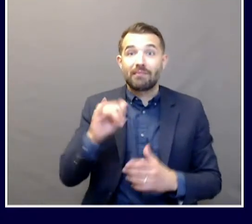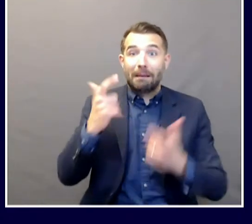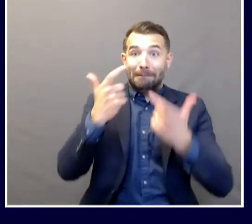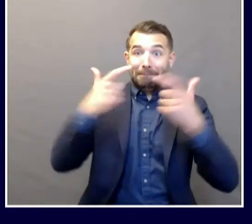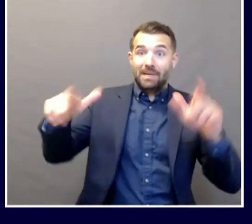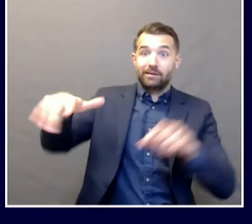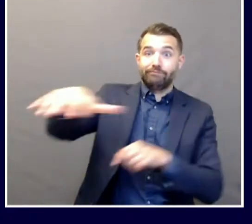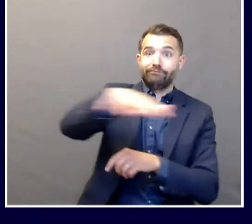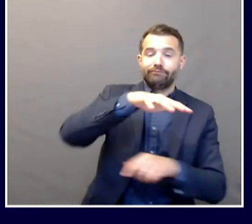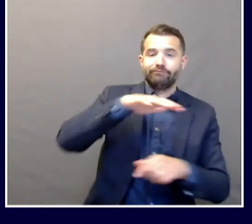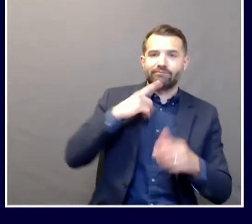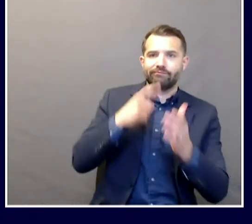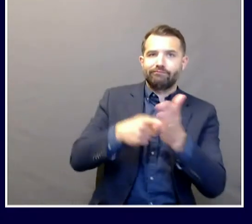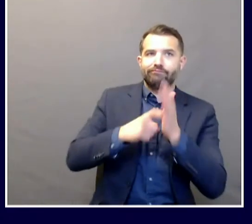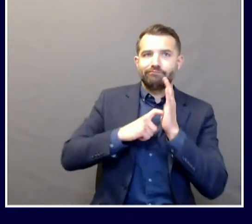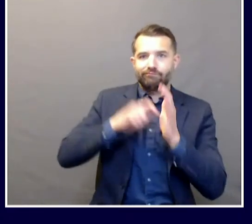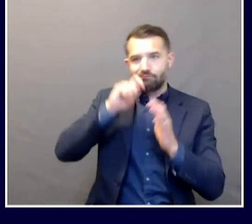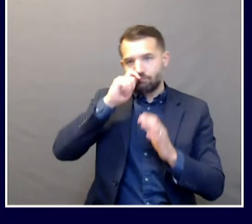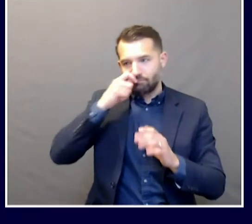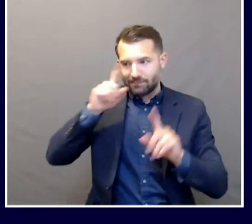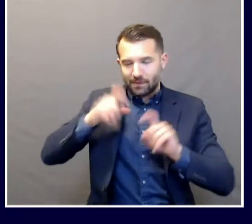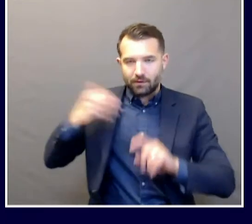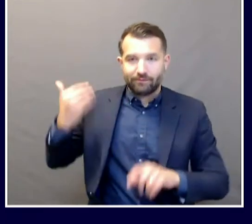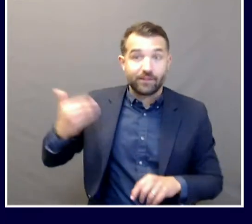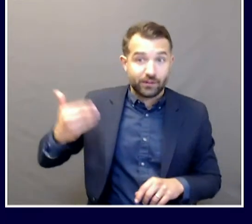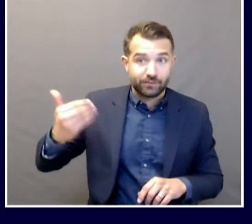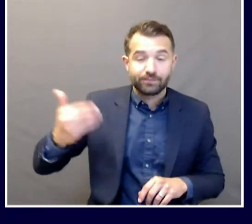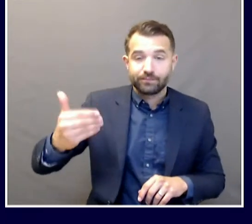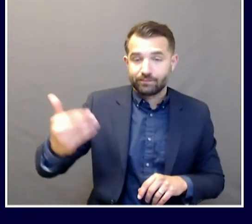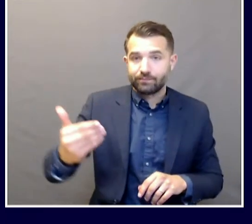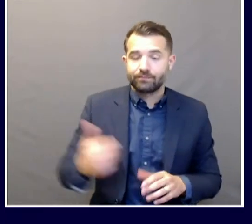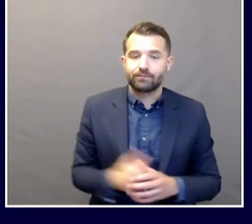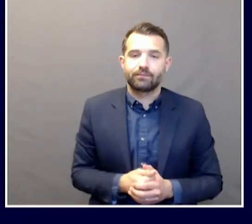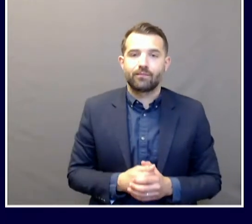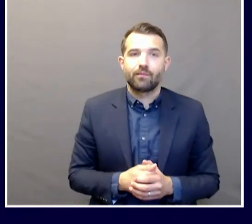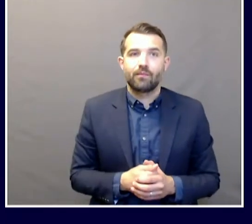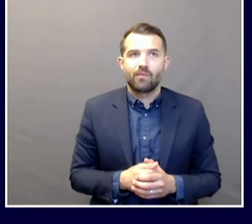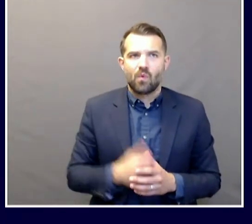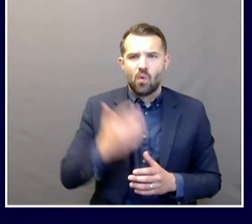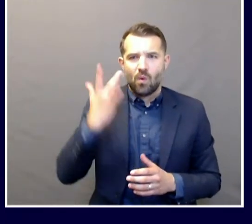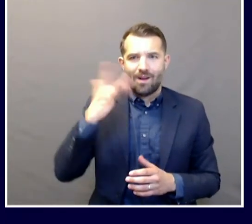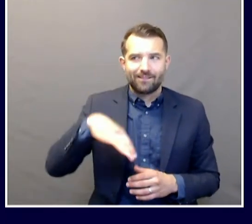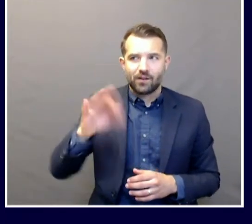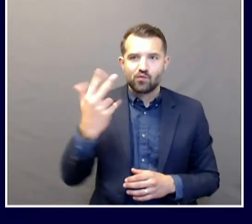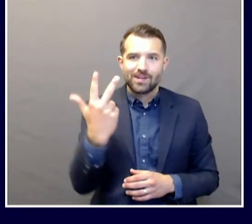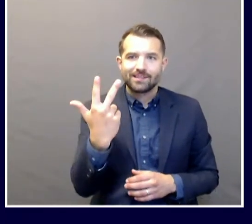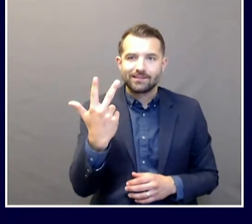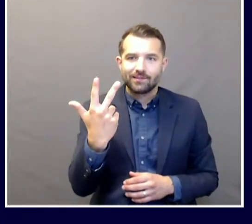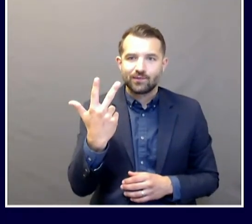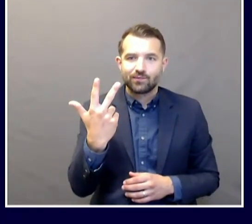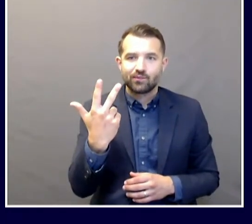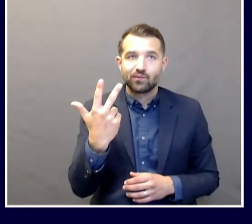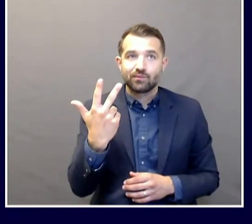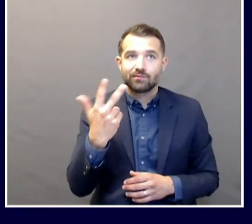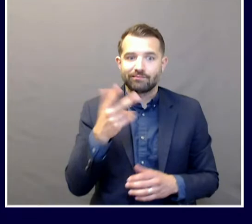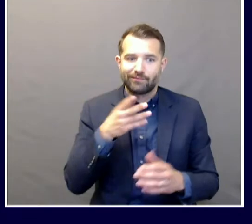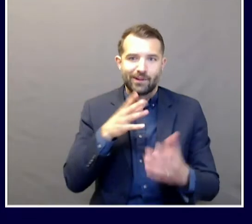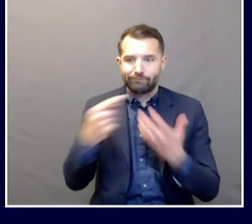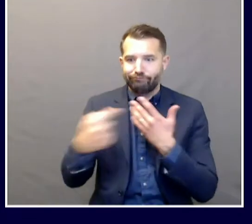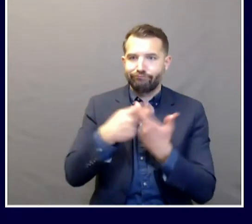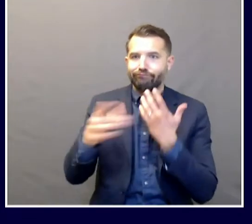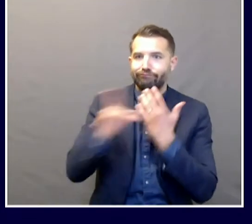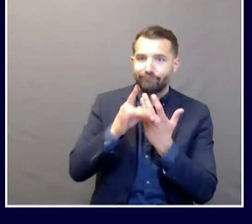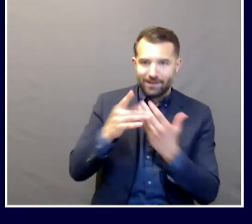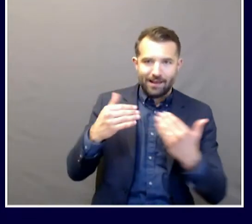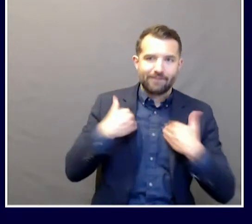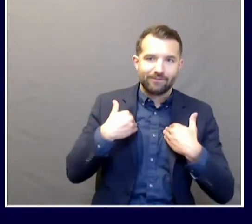ever been developed is 100% effective in every single person who takes it. What I think is important is, again, to focus on making the